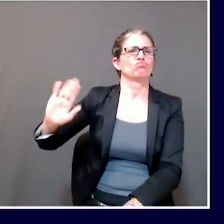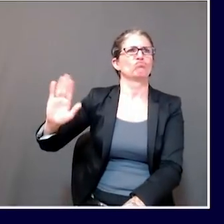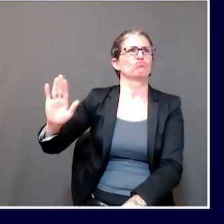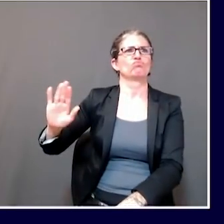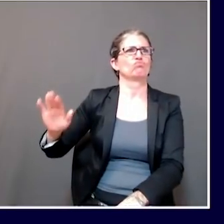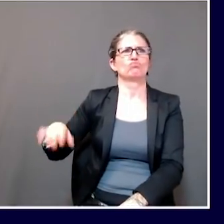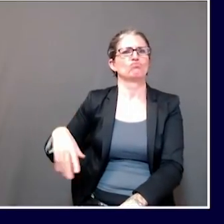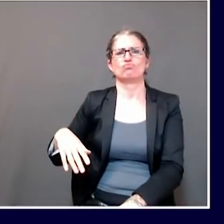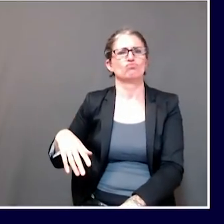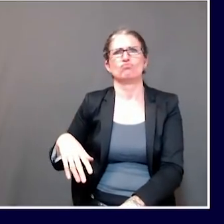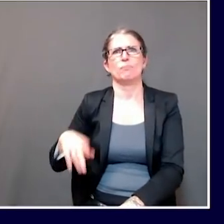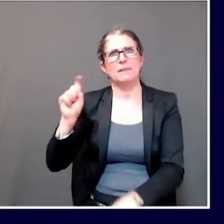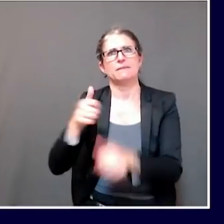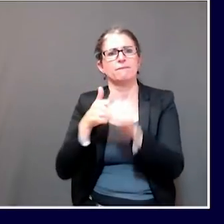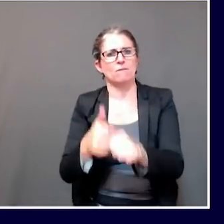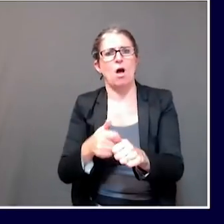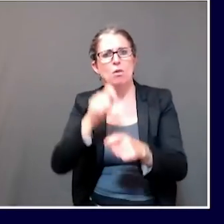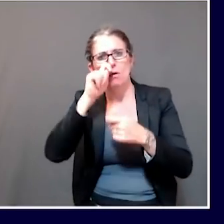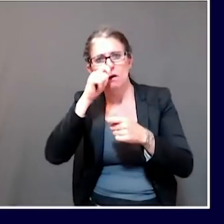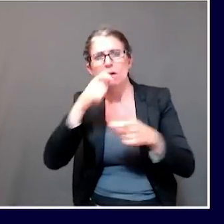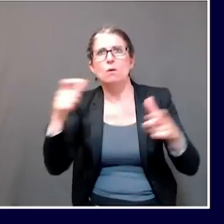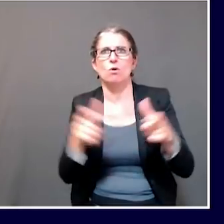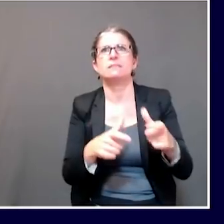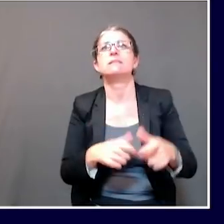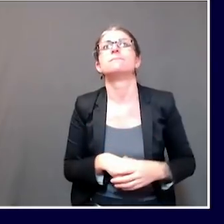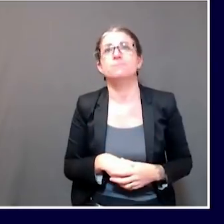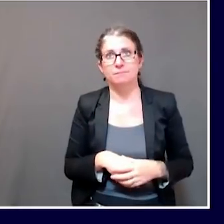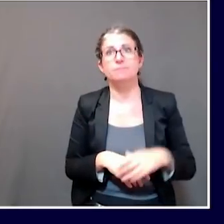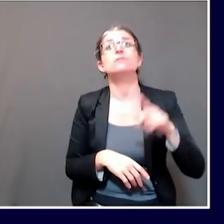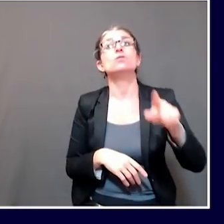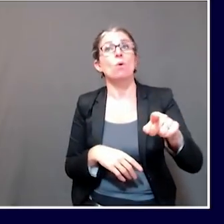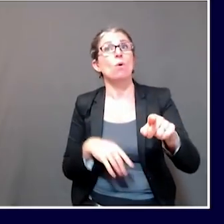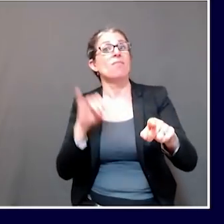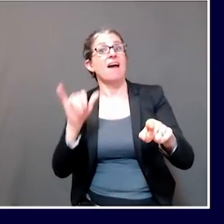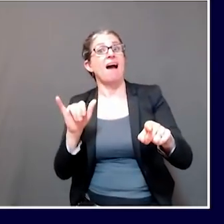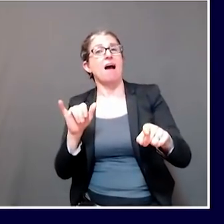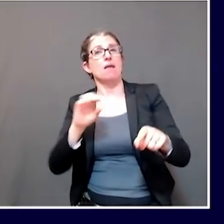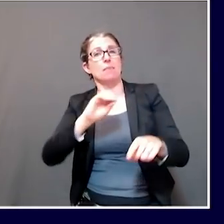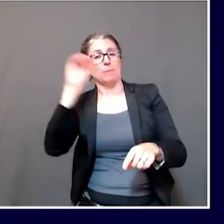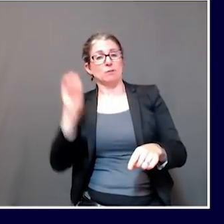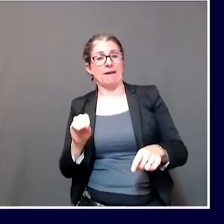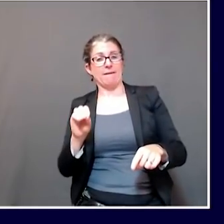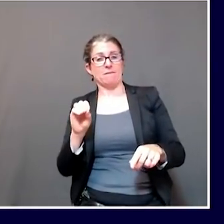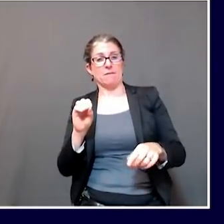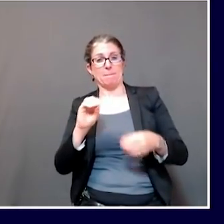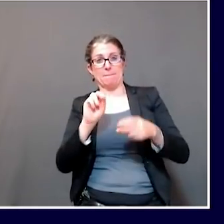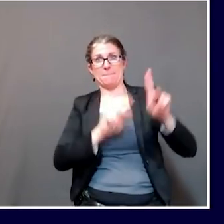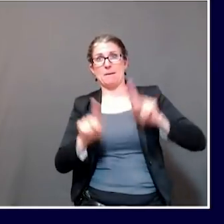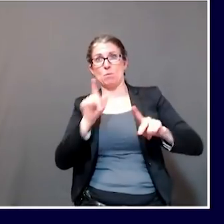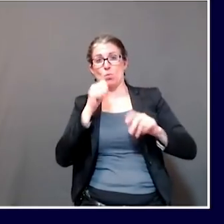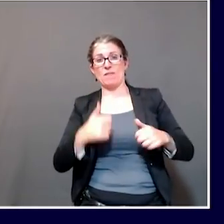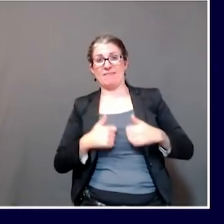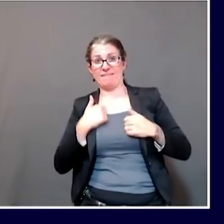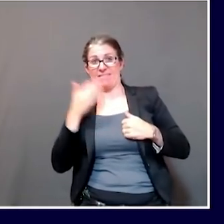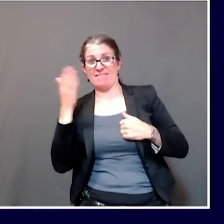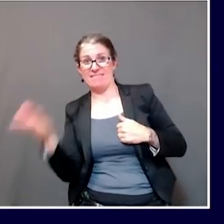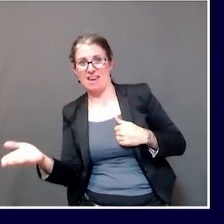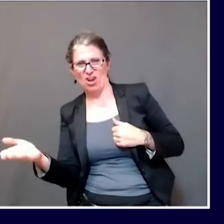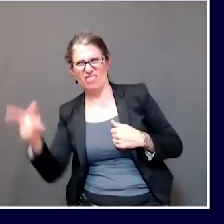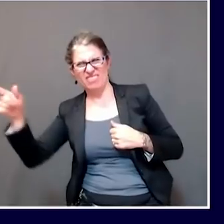you can imagine, as the contours of the outbreak change and other states closer to Maine start experiencing